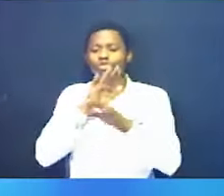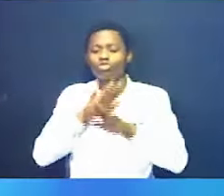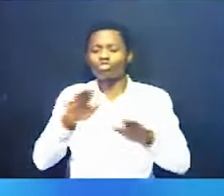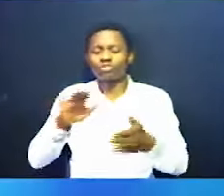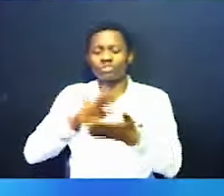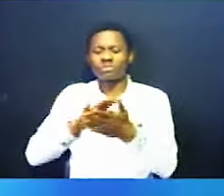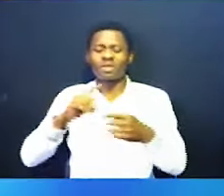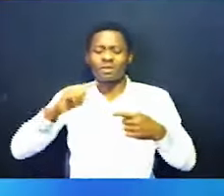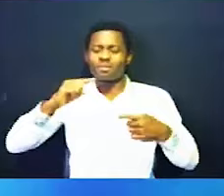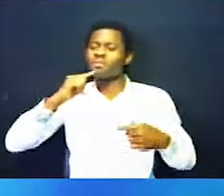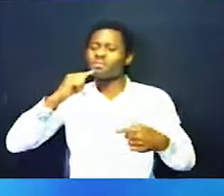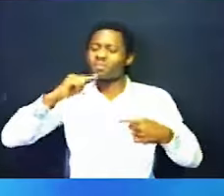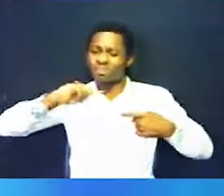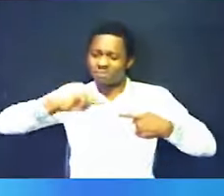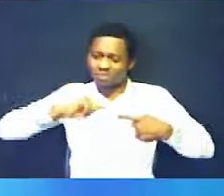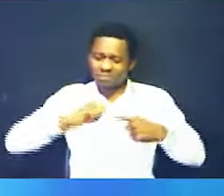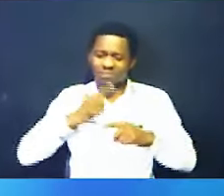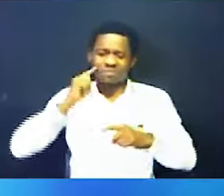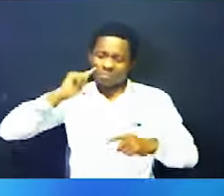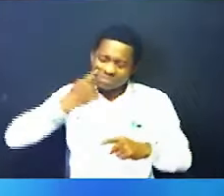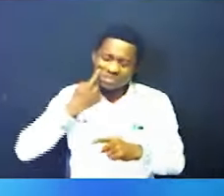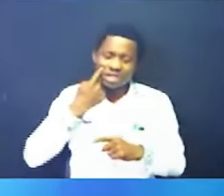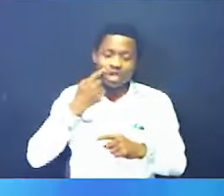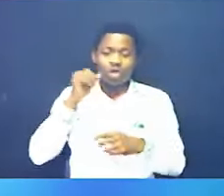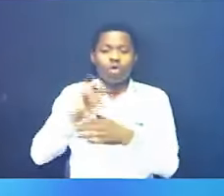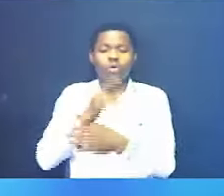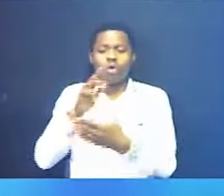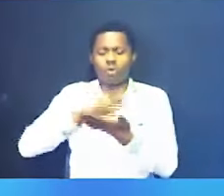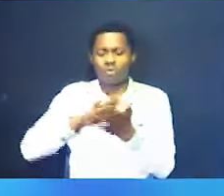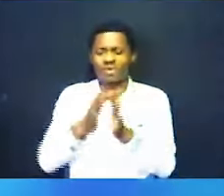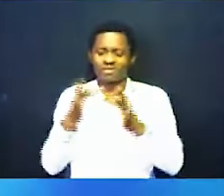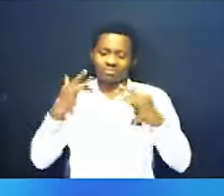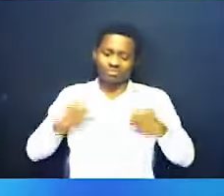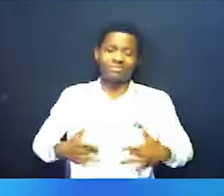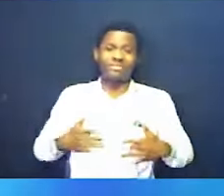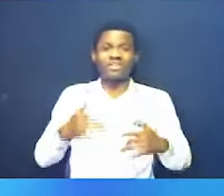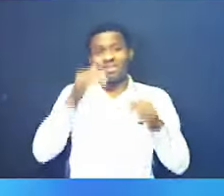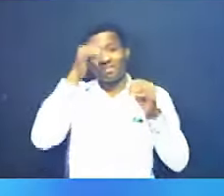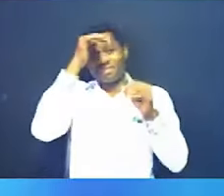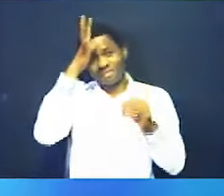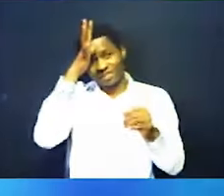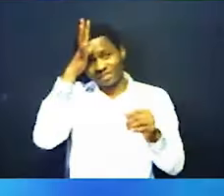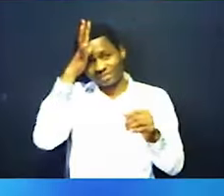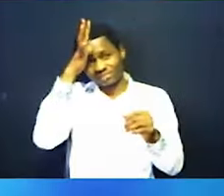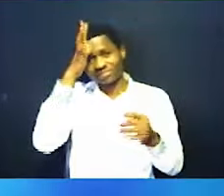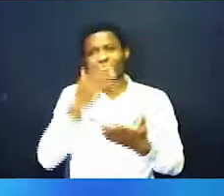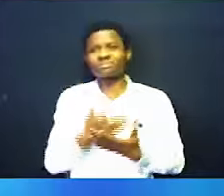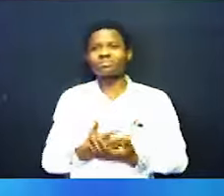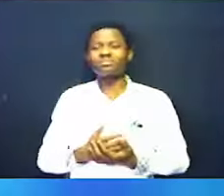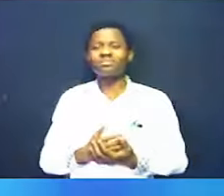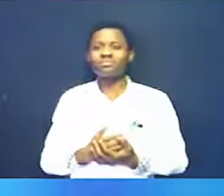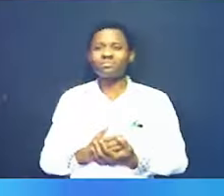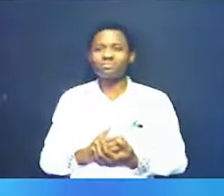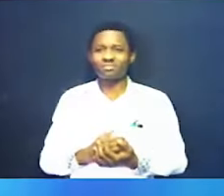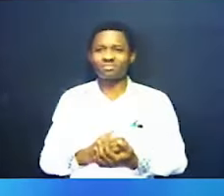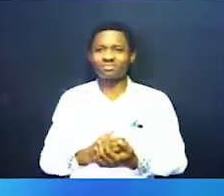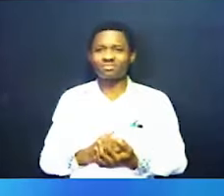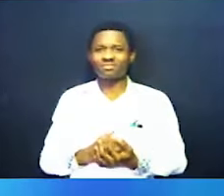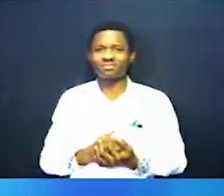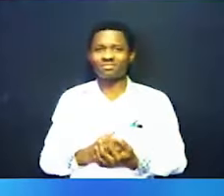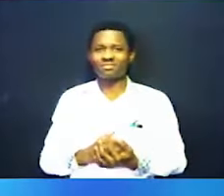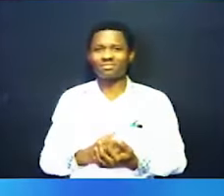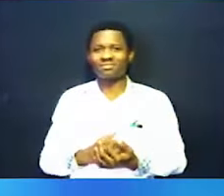or they will become discouraged. Shall we take it again? Fathers, or maybe let's say